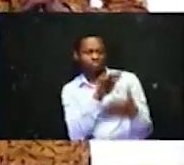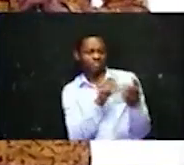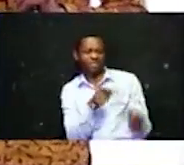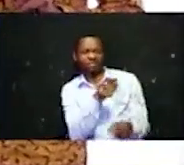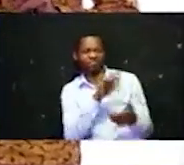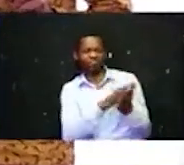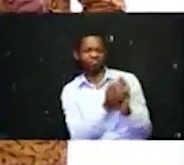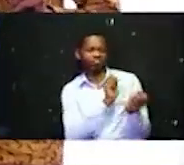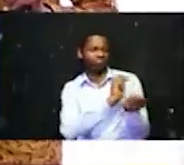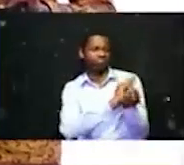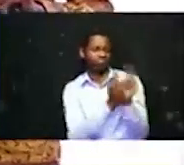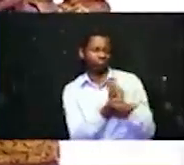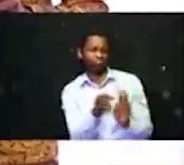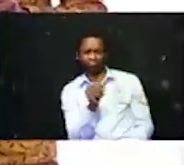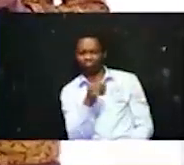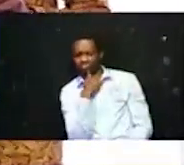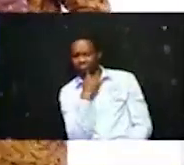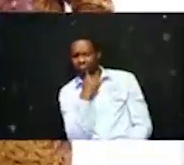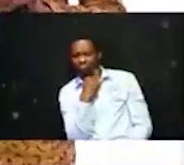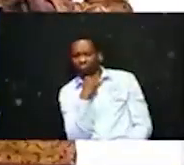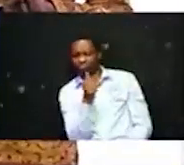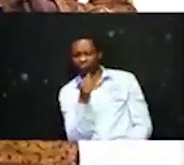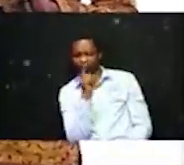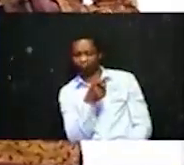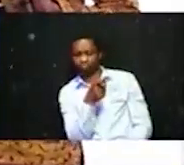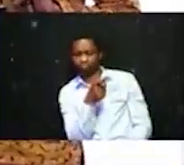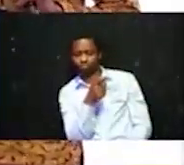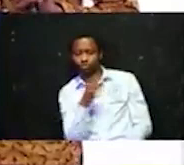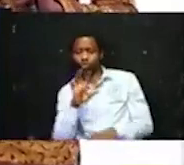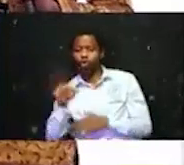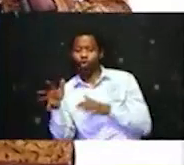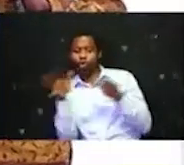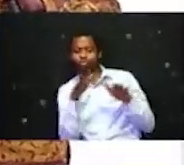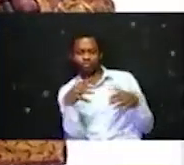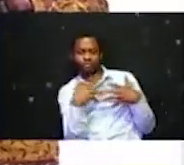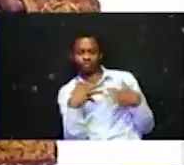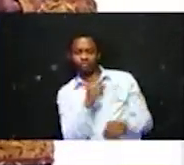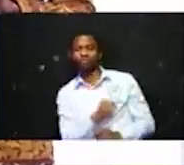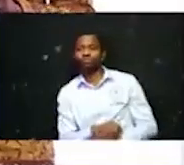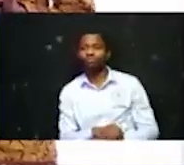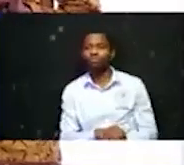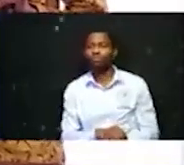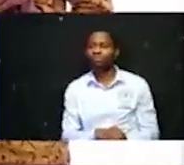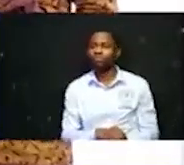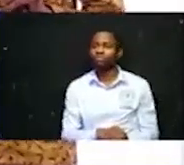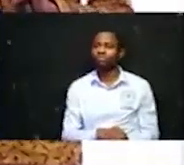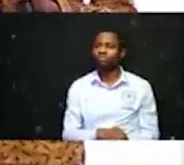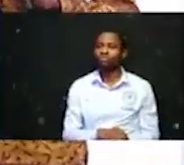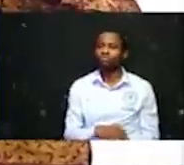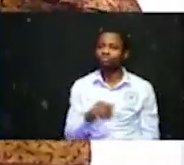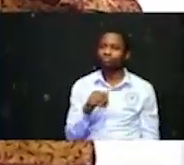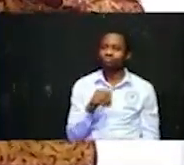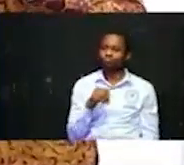no opese ode ne ho kobo esuafo no nanso na wo nyina esuro no efri se na wo